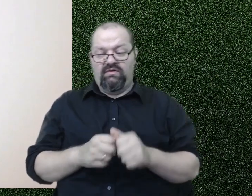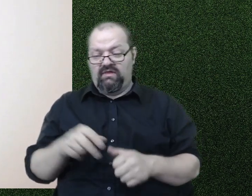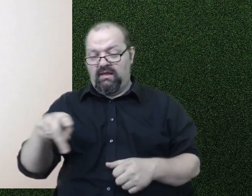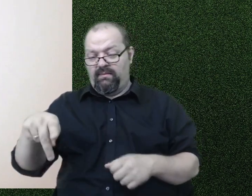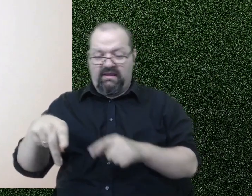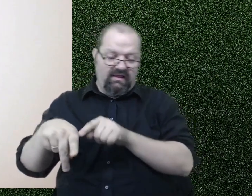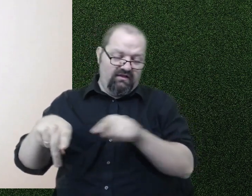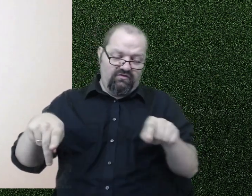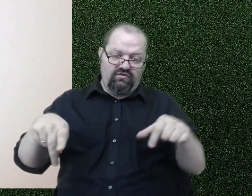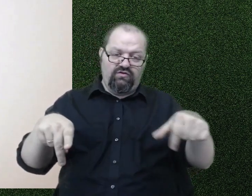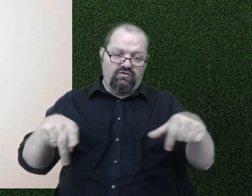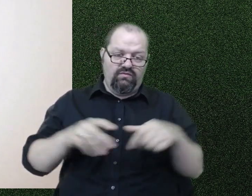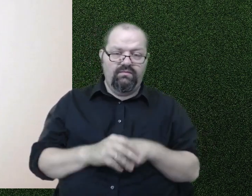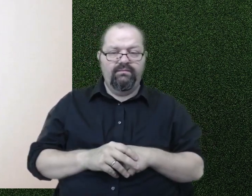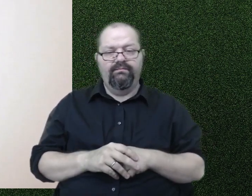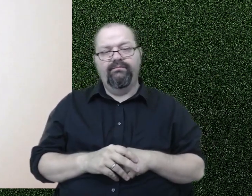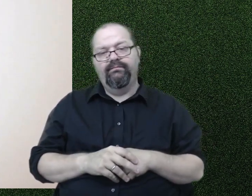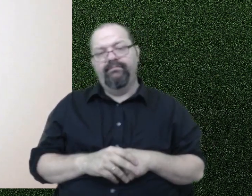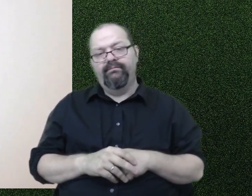From P to Q.